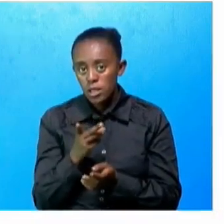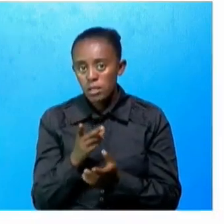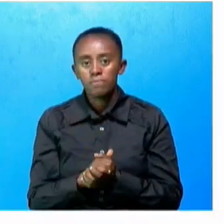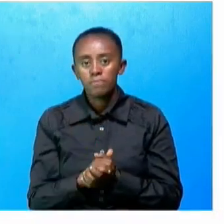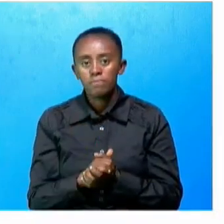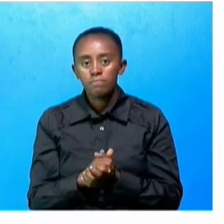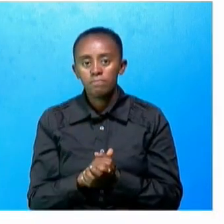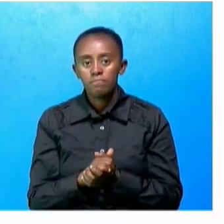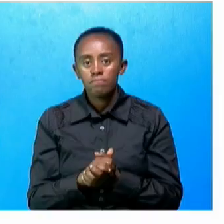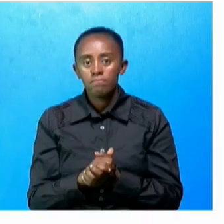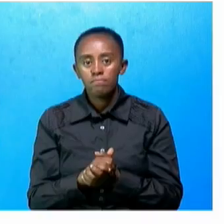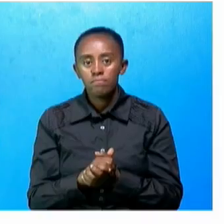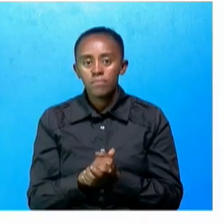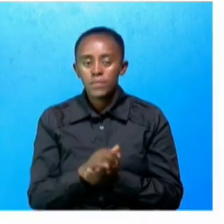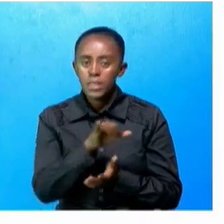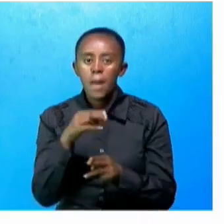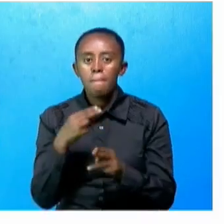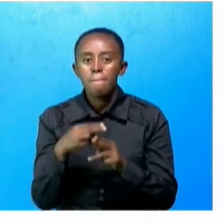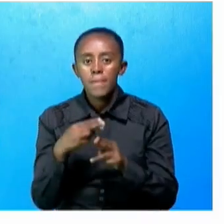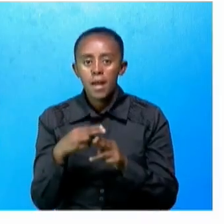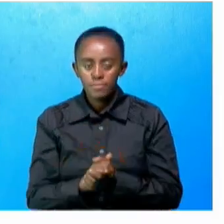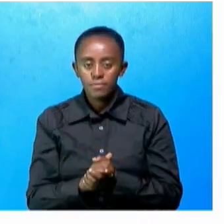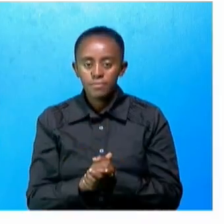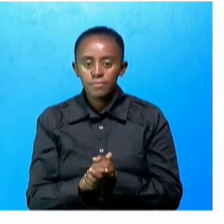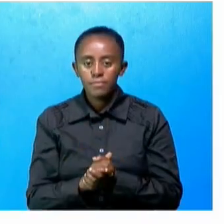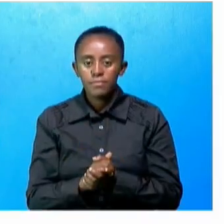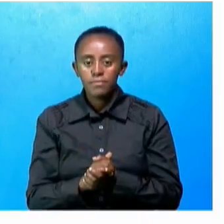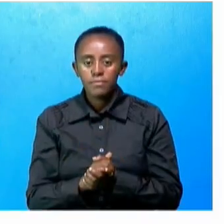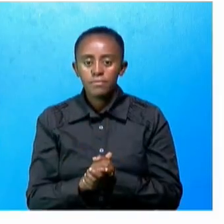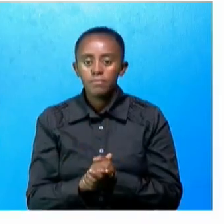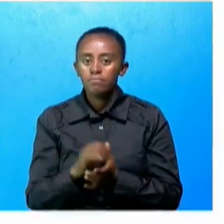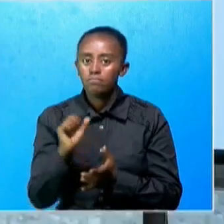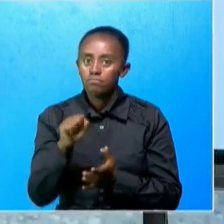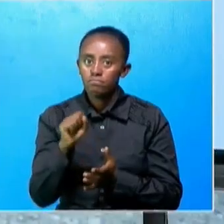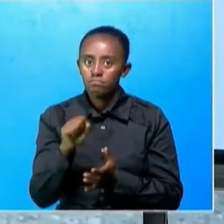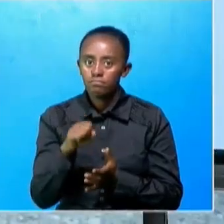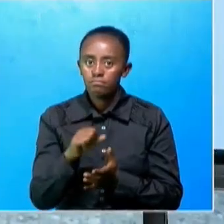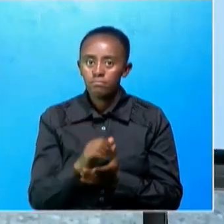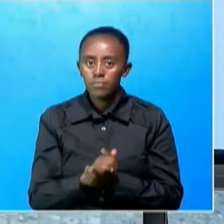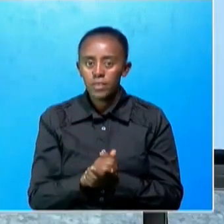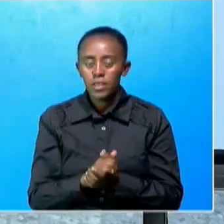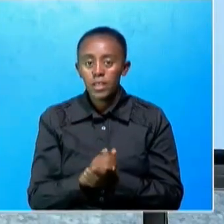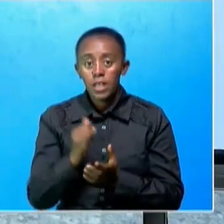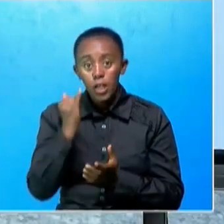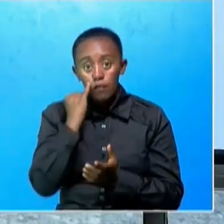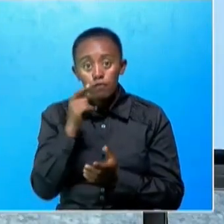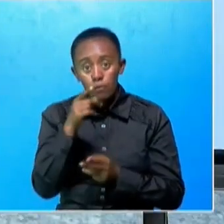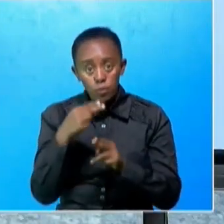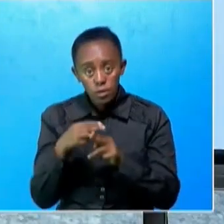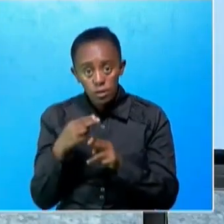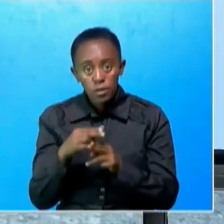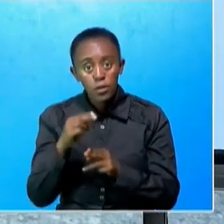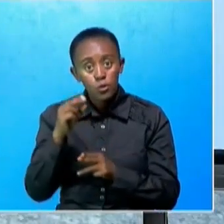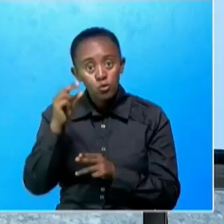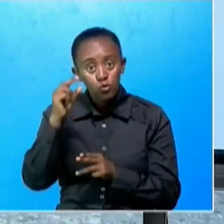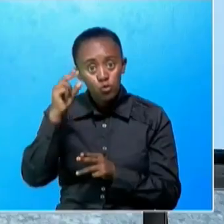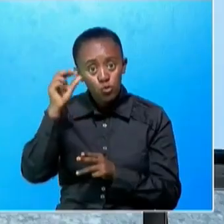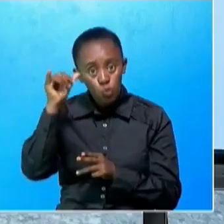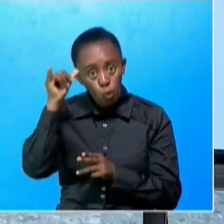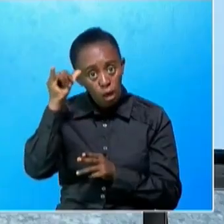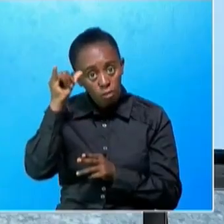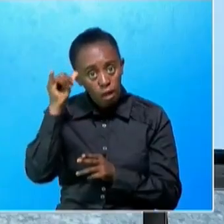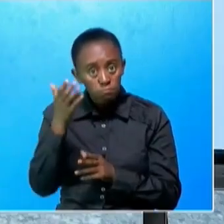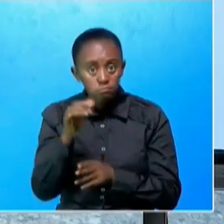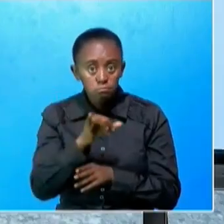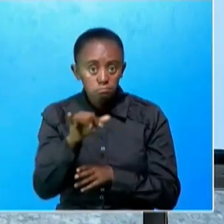have the same name. That's it. Yeah. If your name is that is Jonathan, your